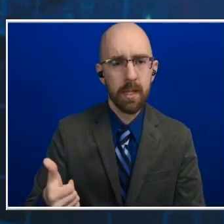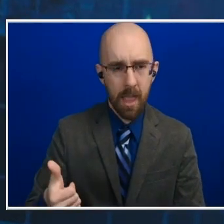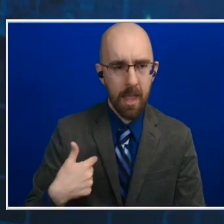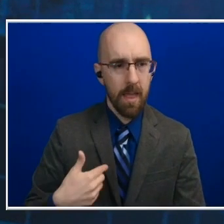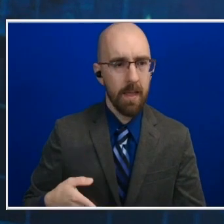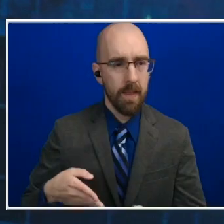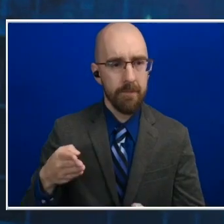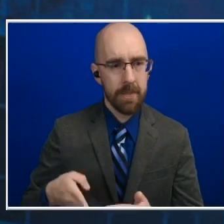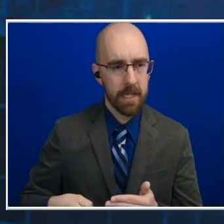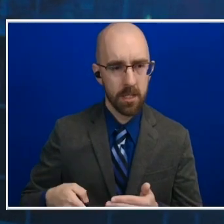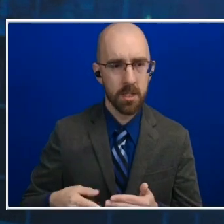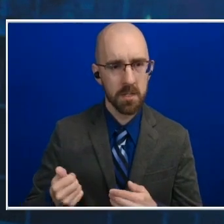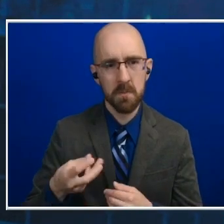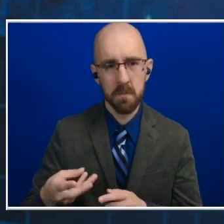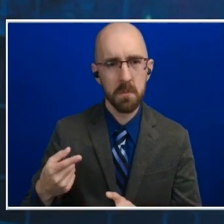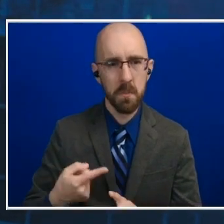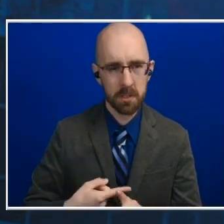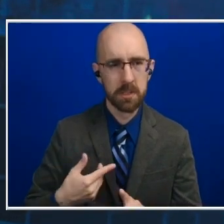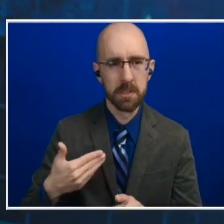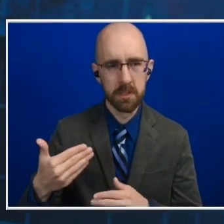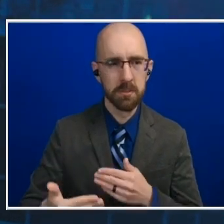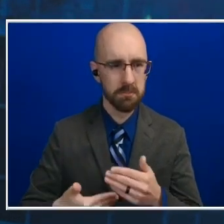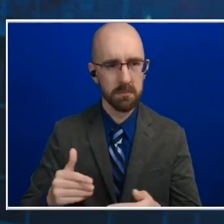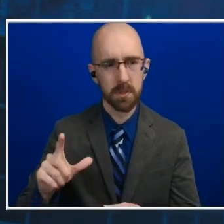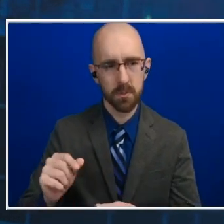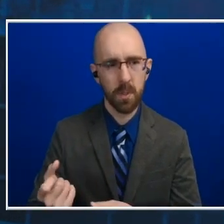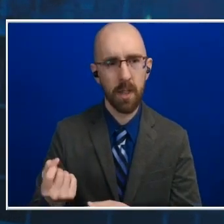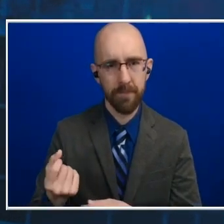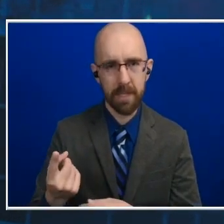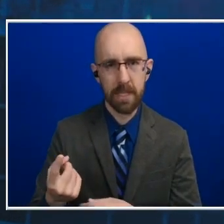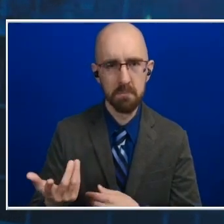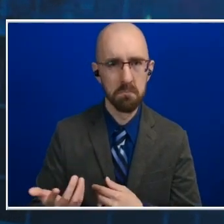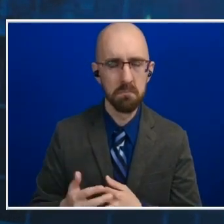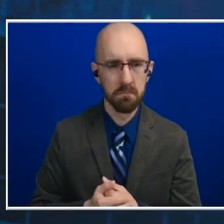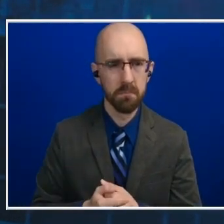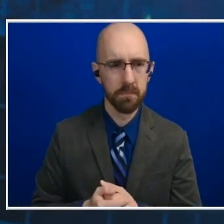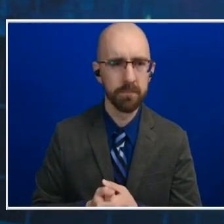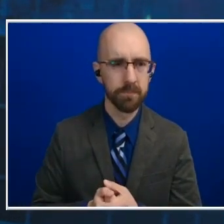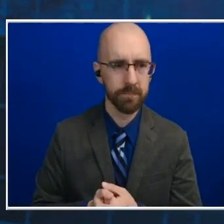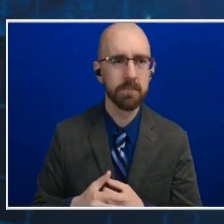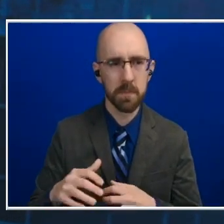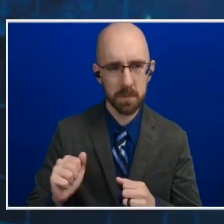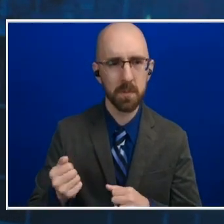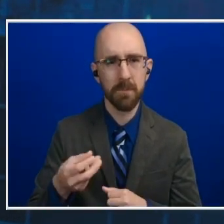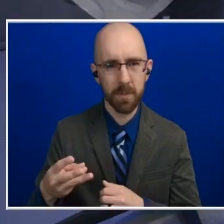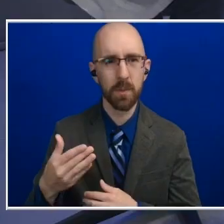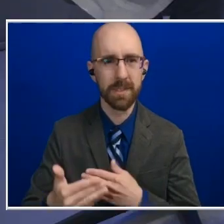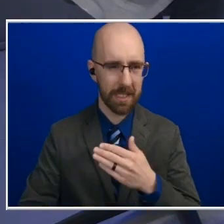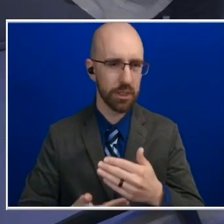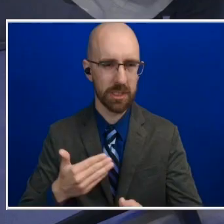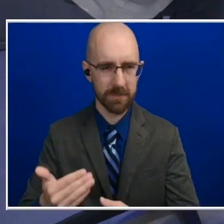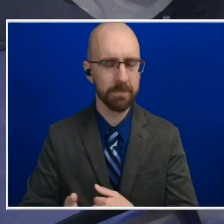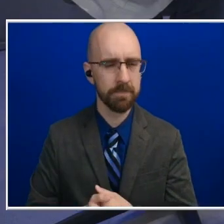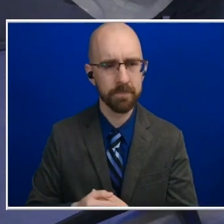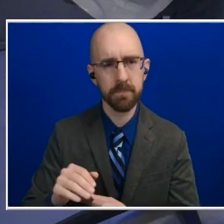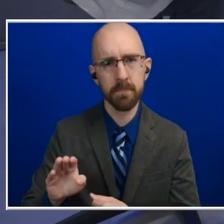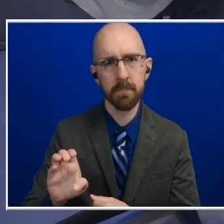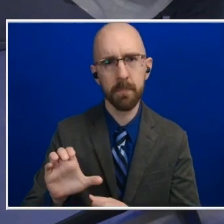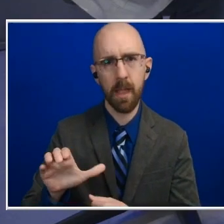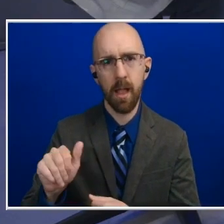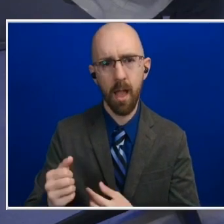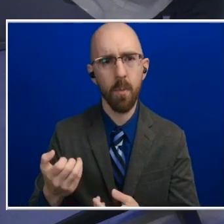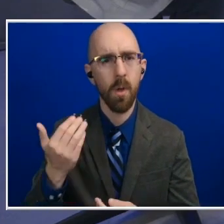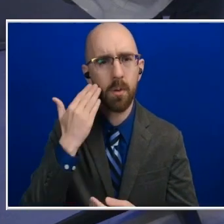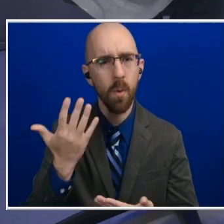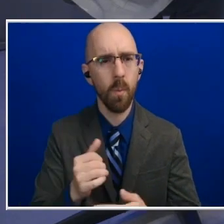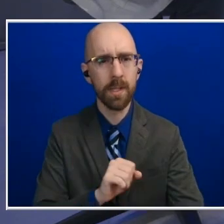couple months into 2011, so Very cool. took a couple stages. Becca wants to know what stage your cancer